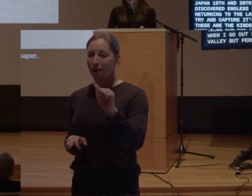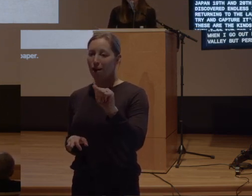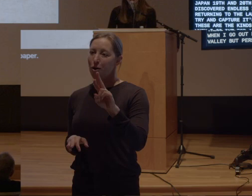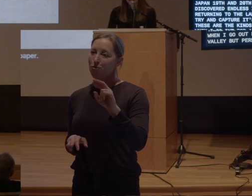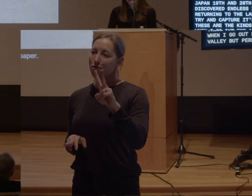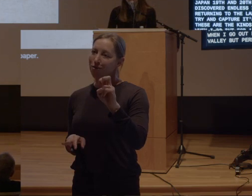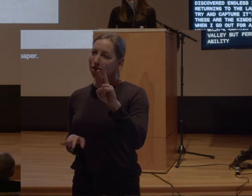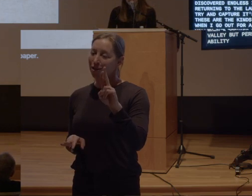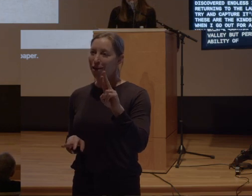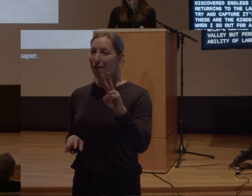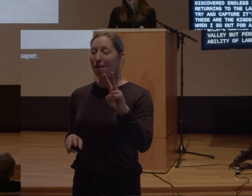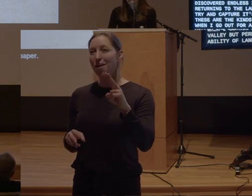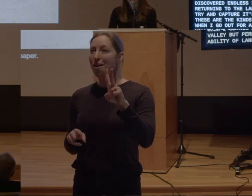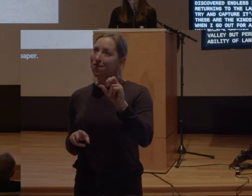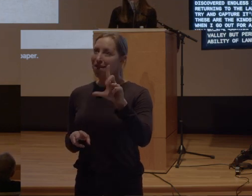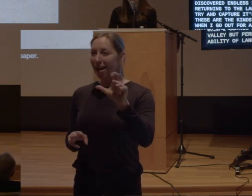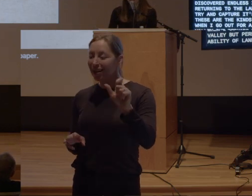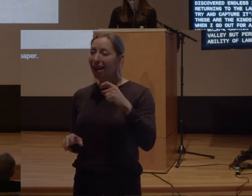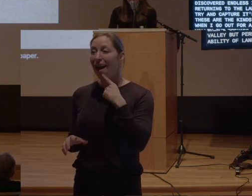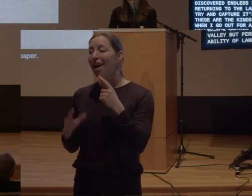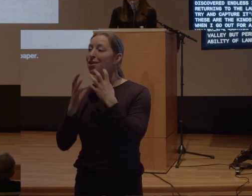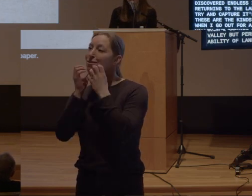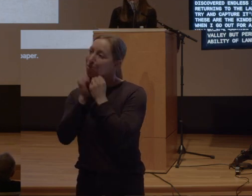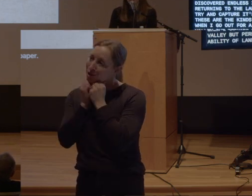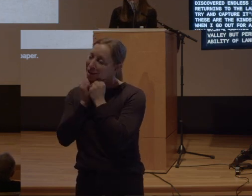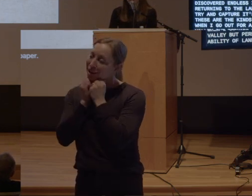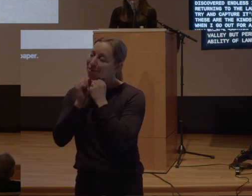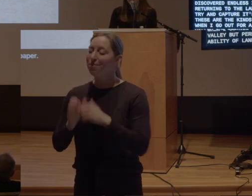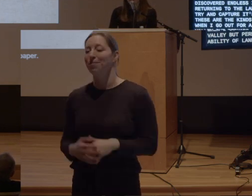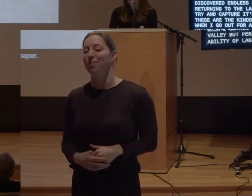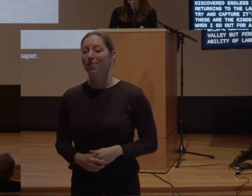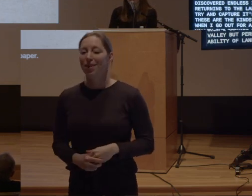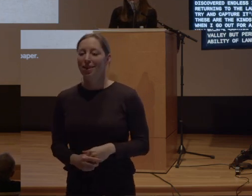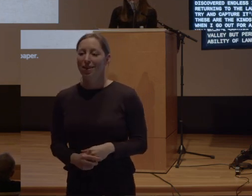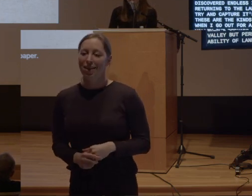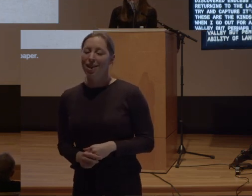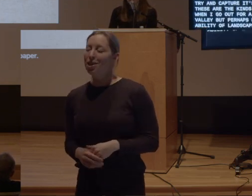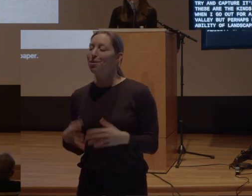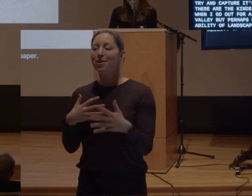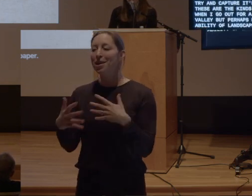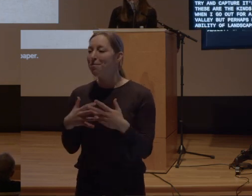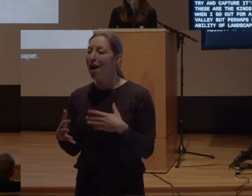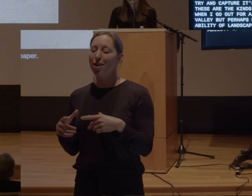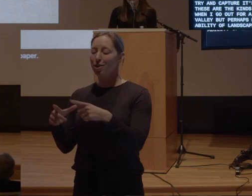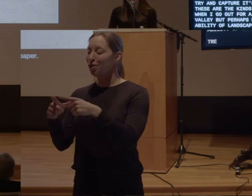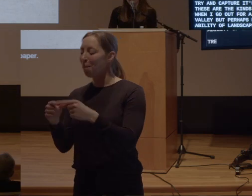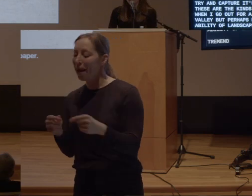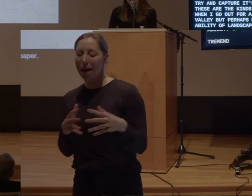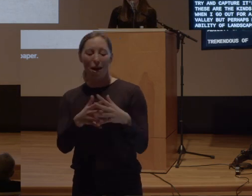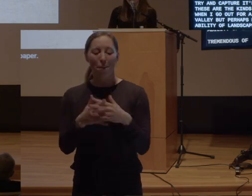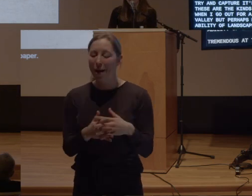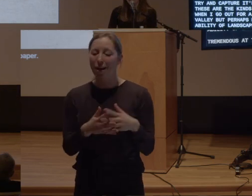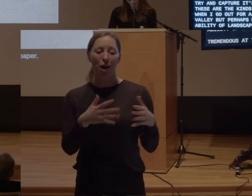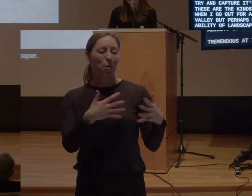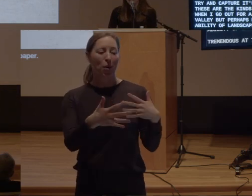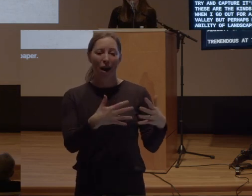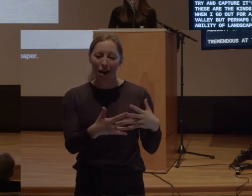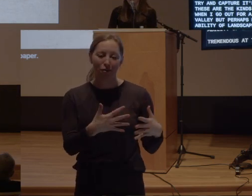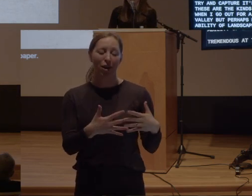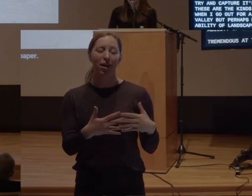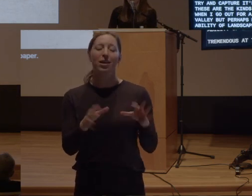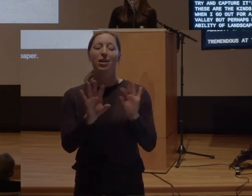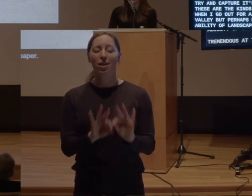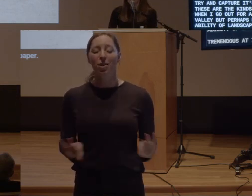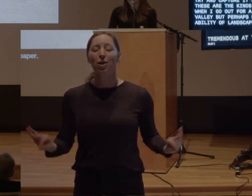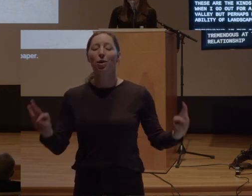the ability of landscape images, whether from Japan, America, or elsewhere, to remind us of the significance of maintaining